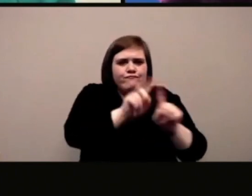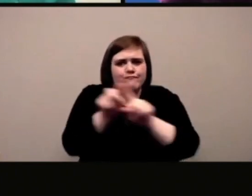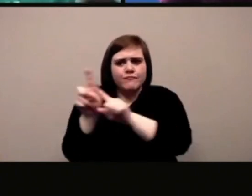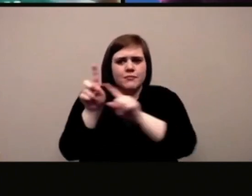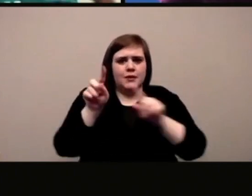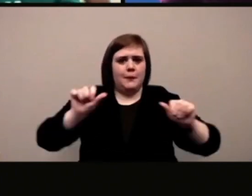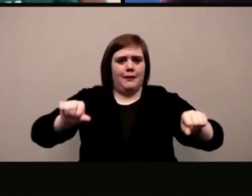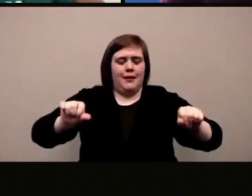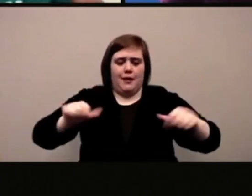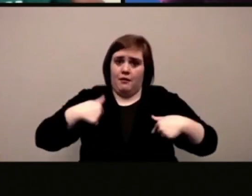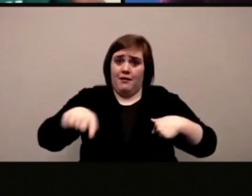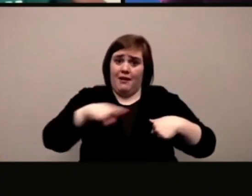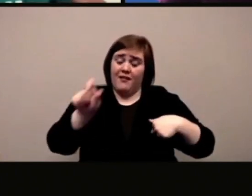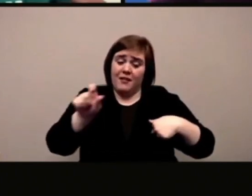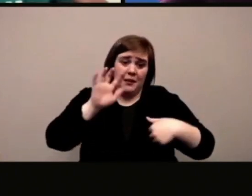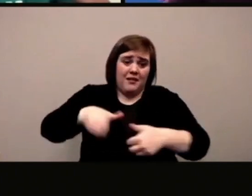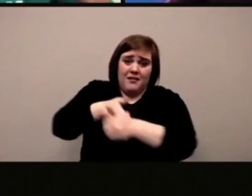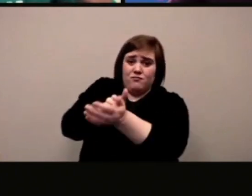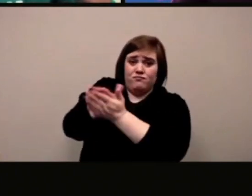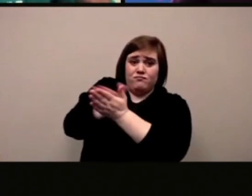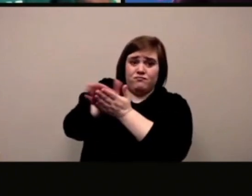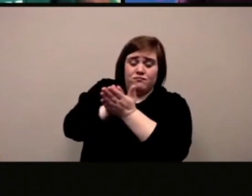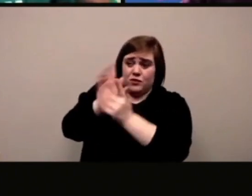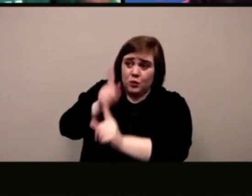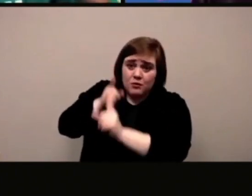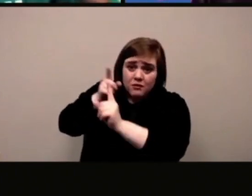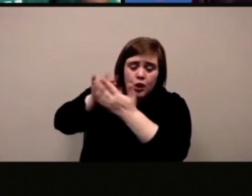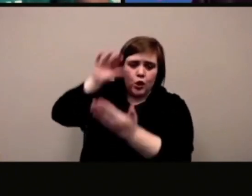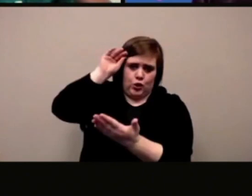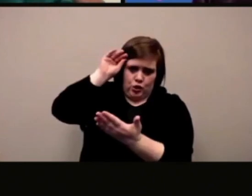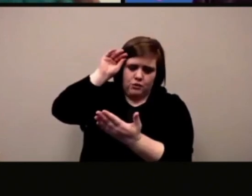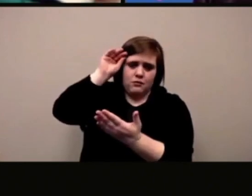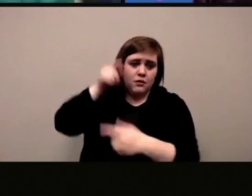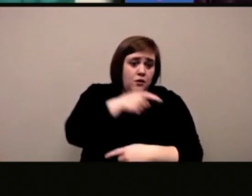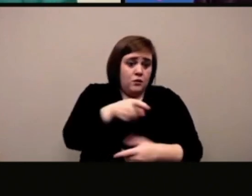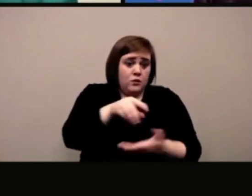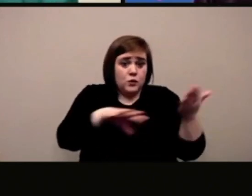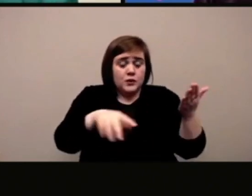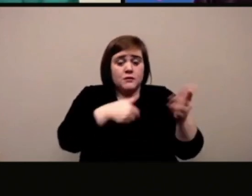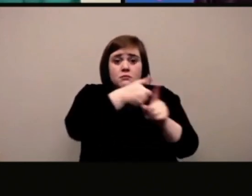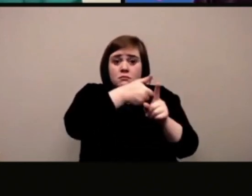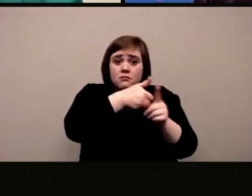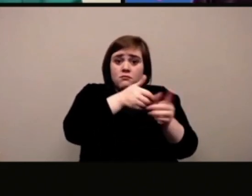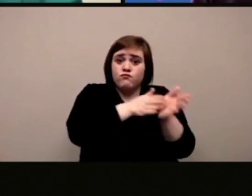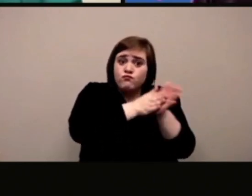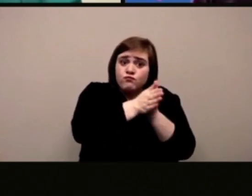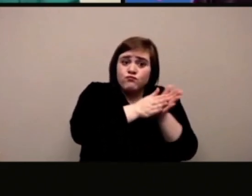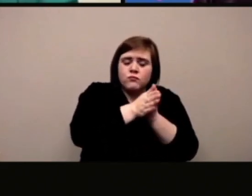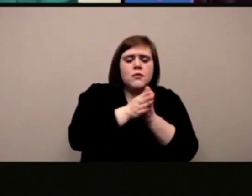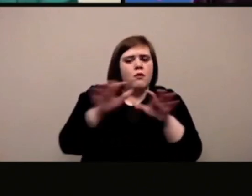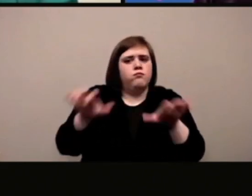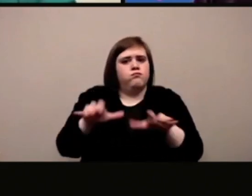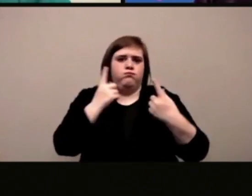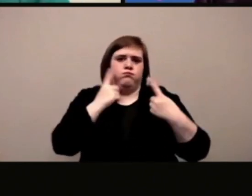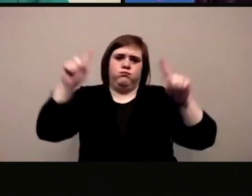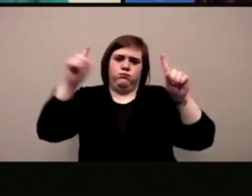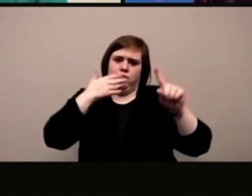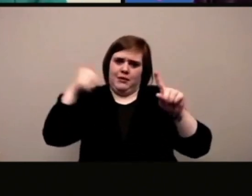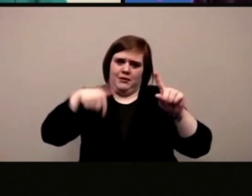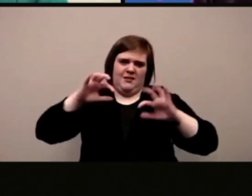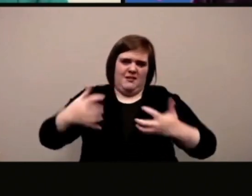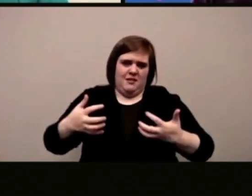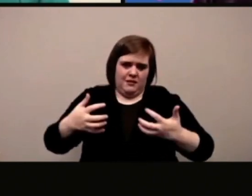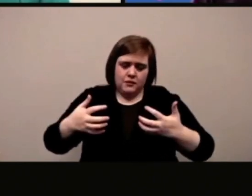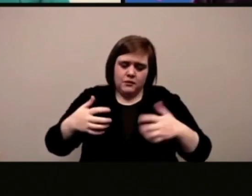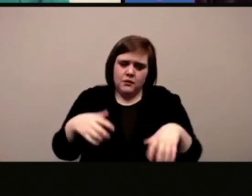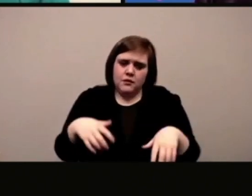be motivated to learn, and motivated students perform better in our classroom. And honestly, student motivation is often tied